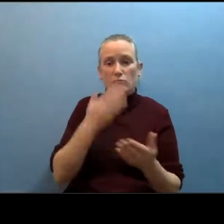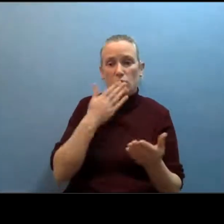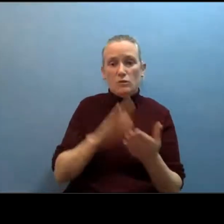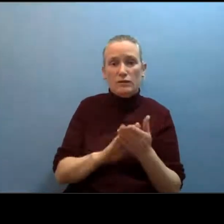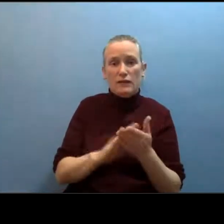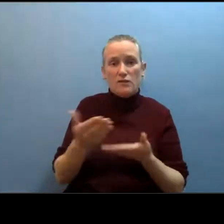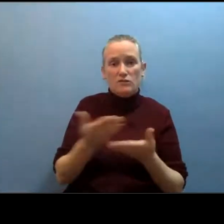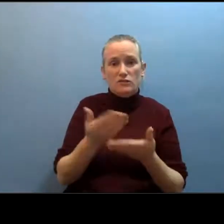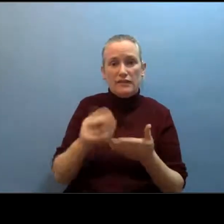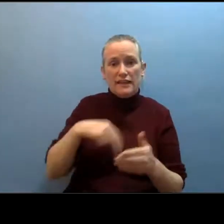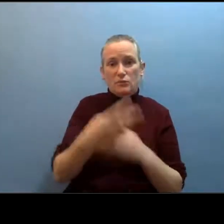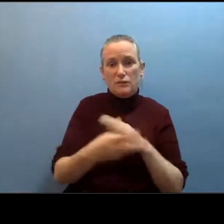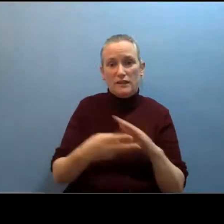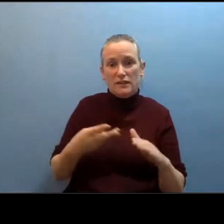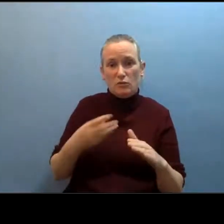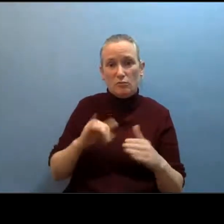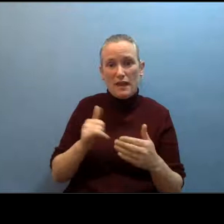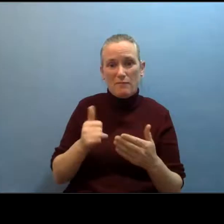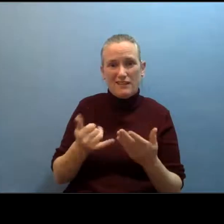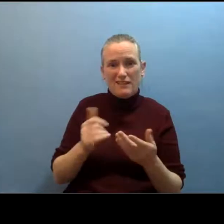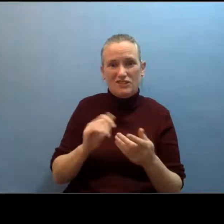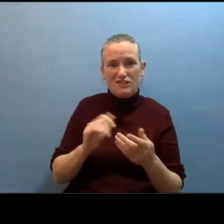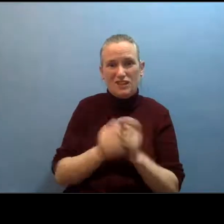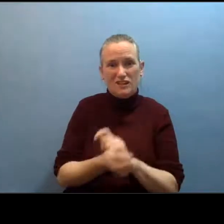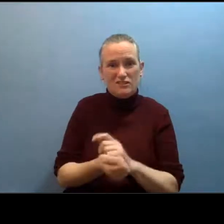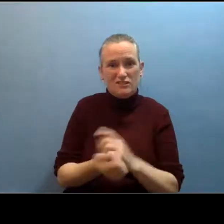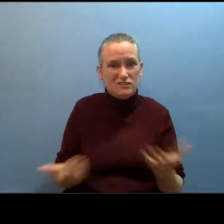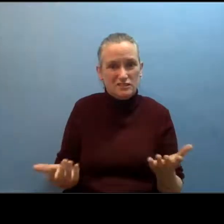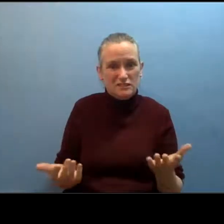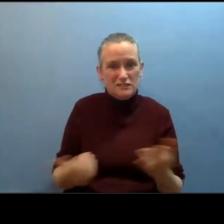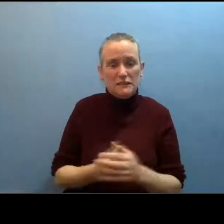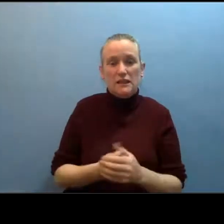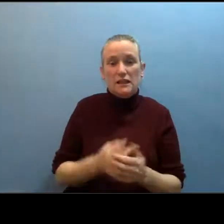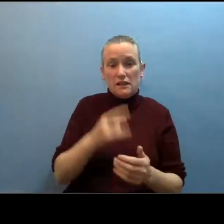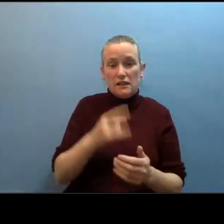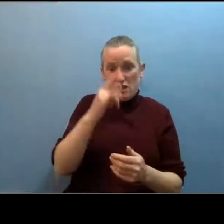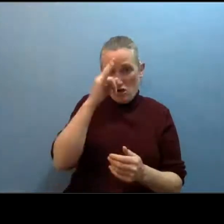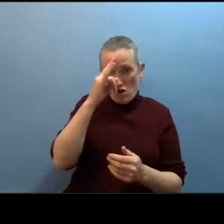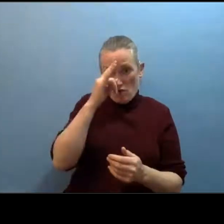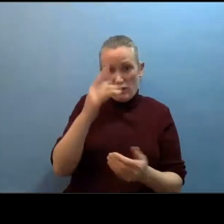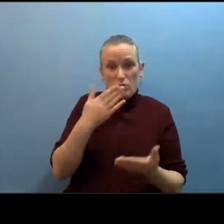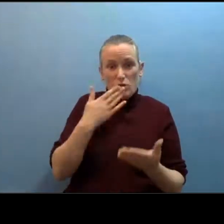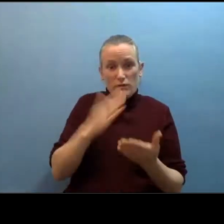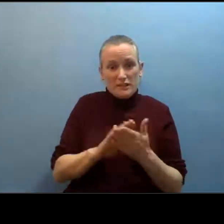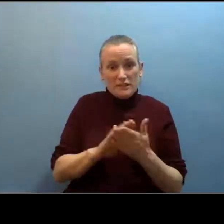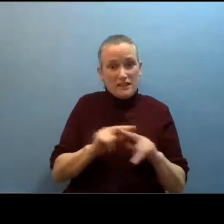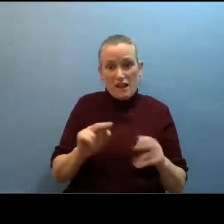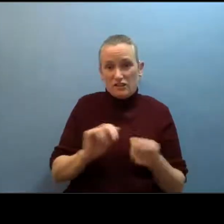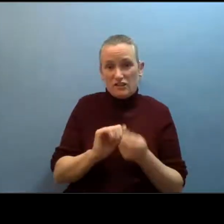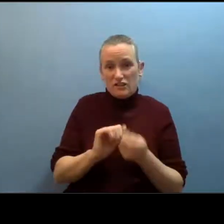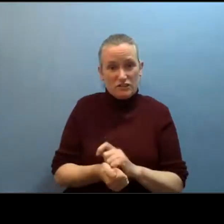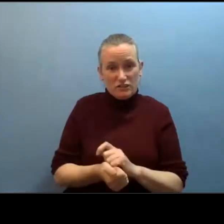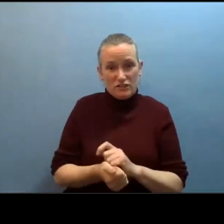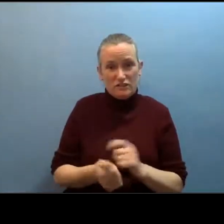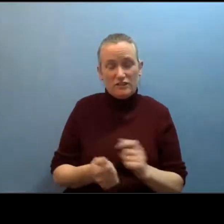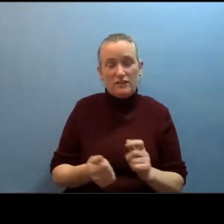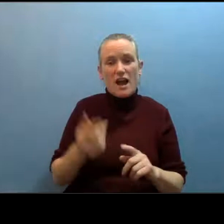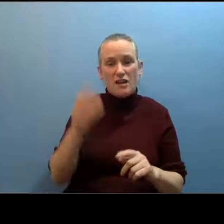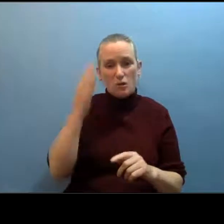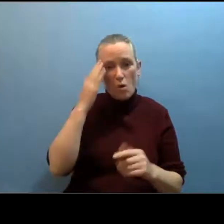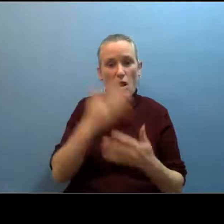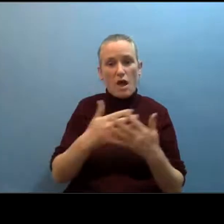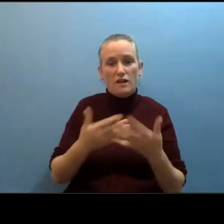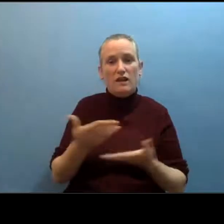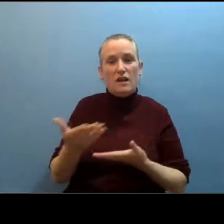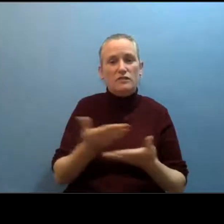it might be changed. I really hope the appointment isn't changed, and I know a lot of counselling services are now offering